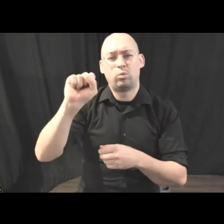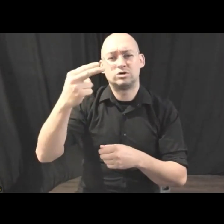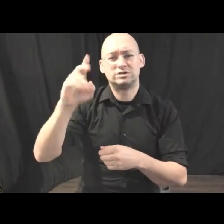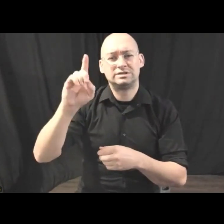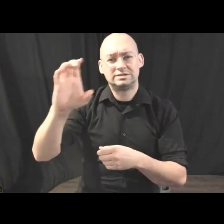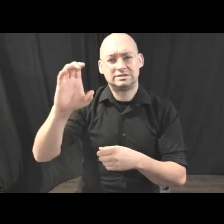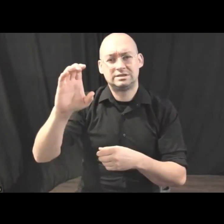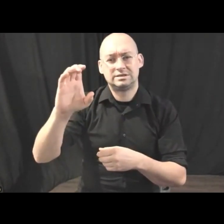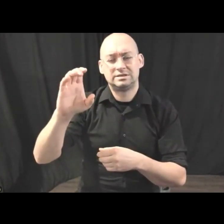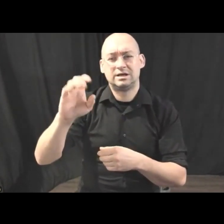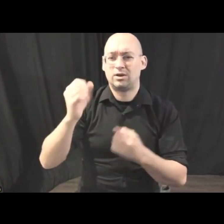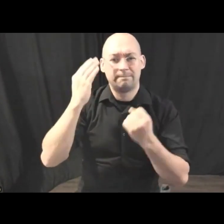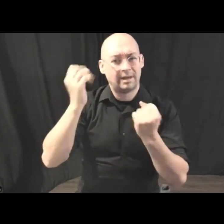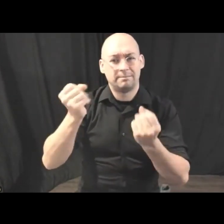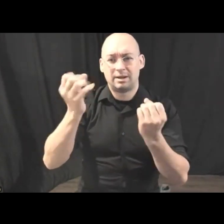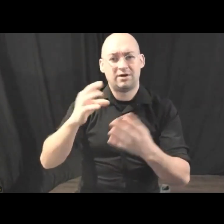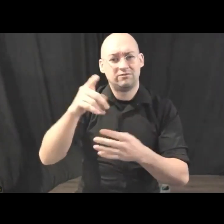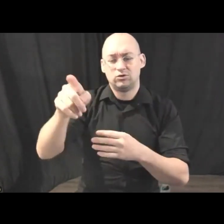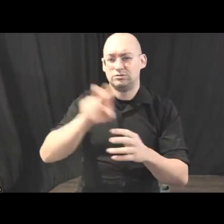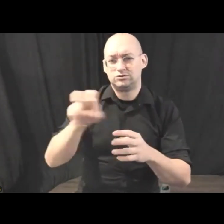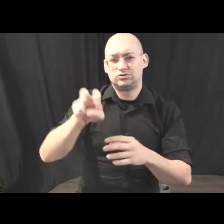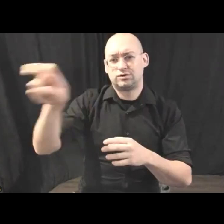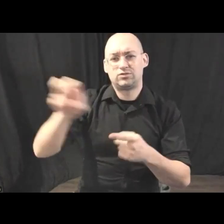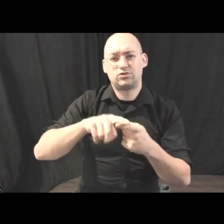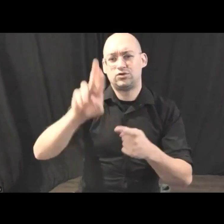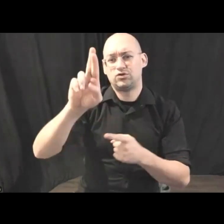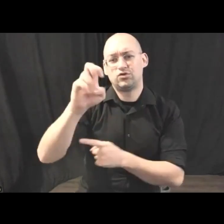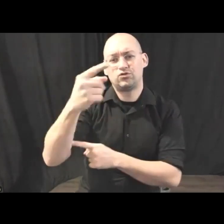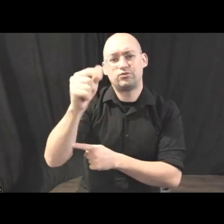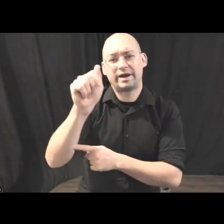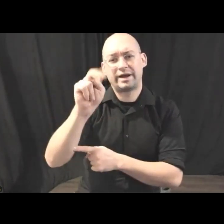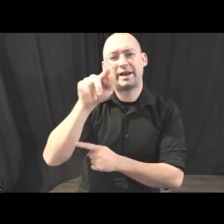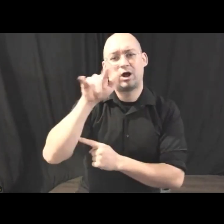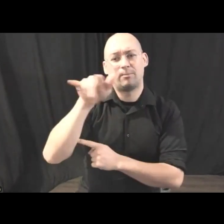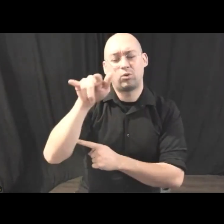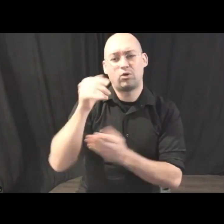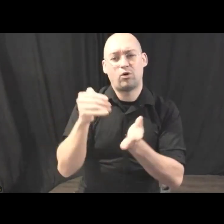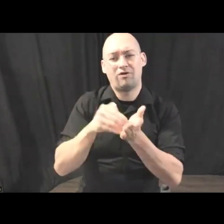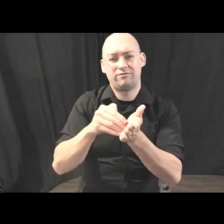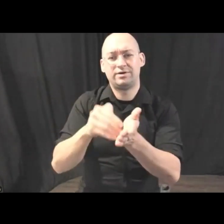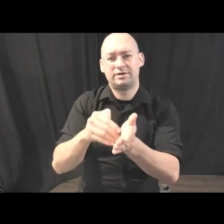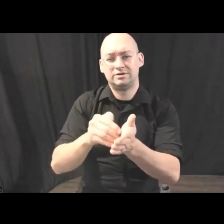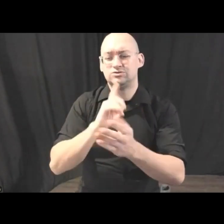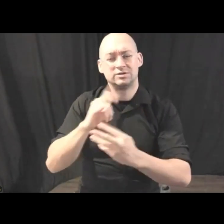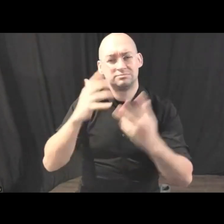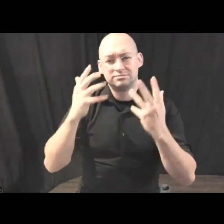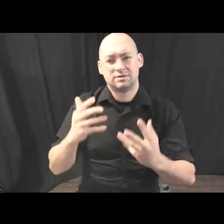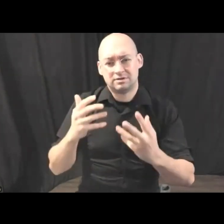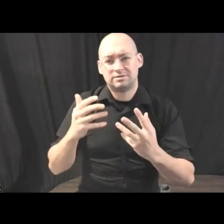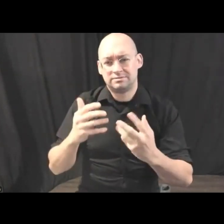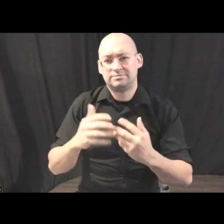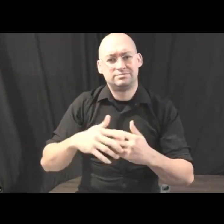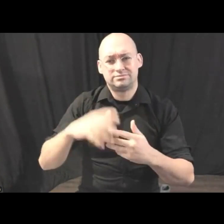make that trip to Reagan Airport often, it's just tragic what we're